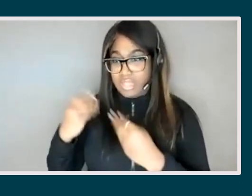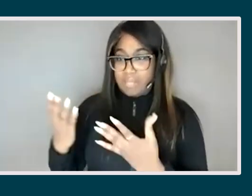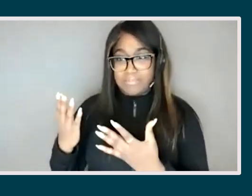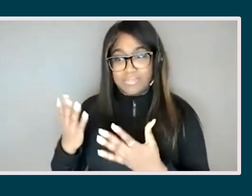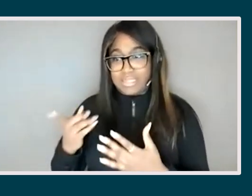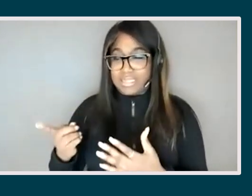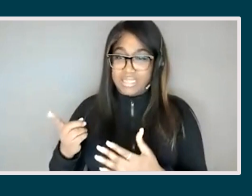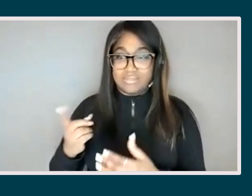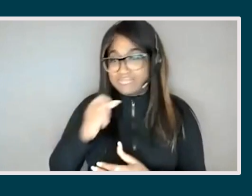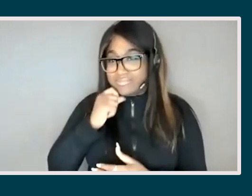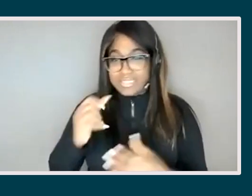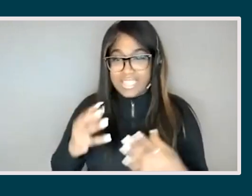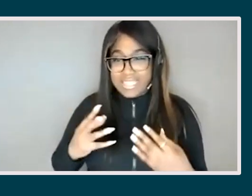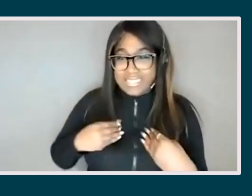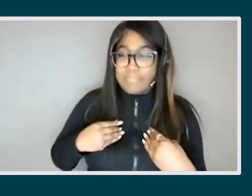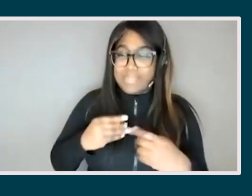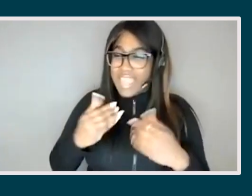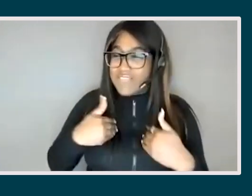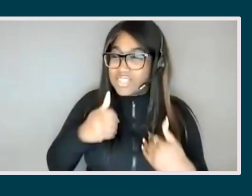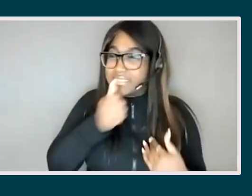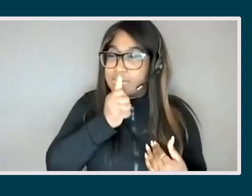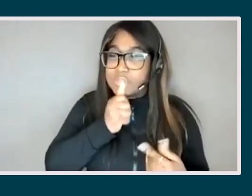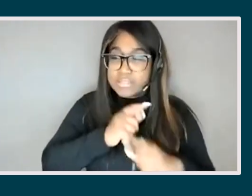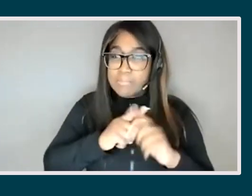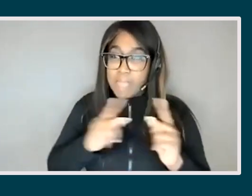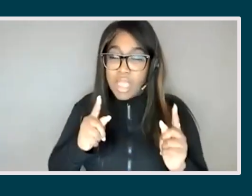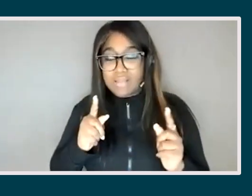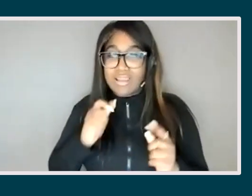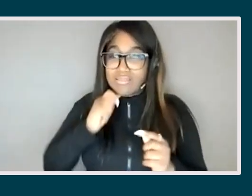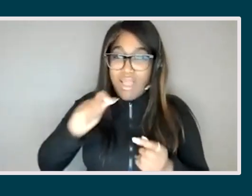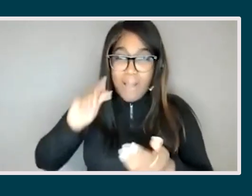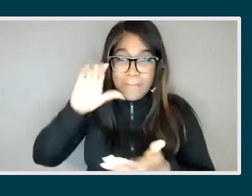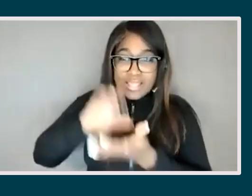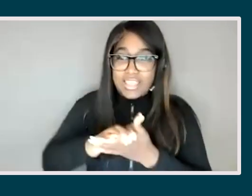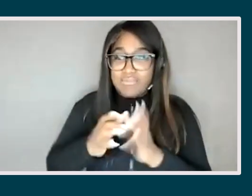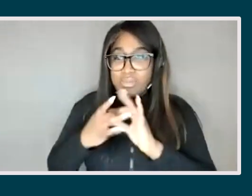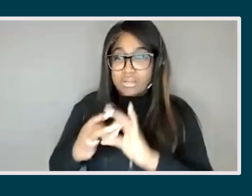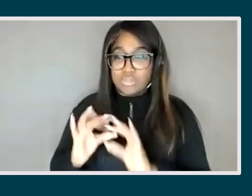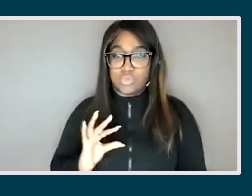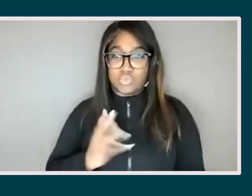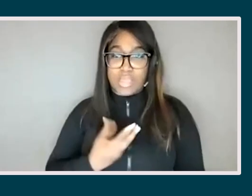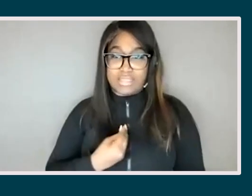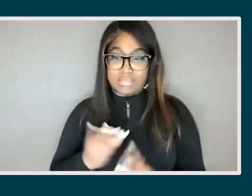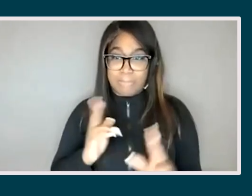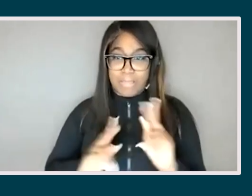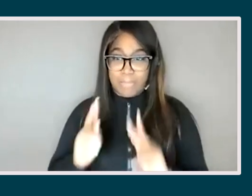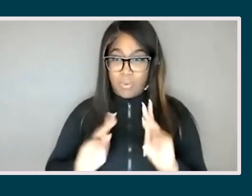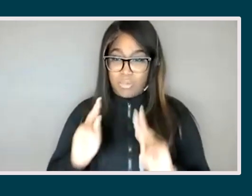non-acceptance. He had a tolerance, but I'll say non-belief in regards to trans people.